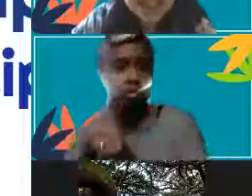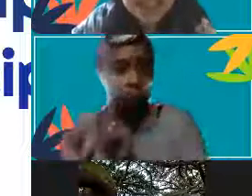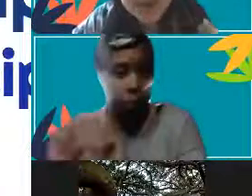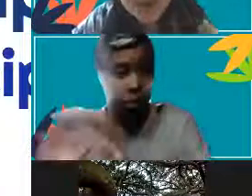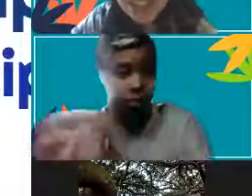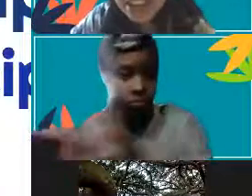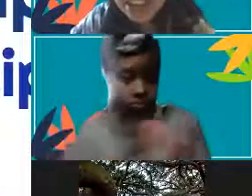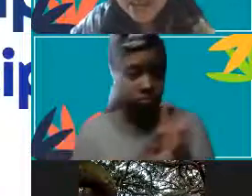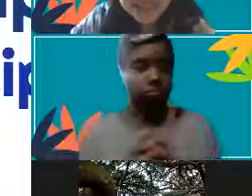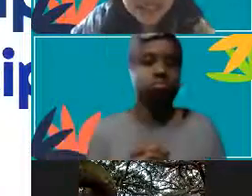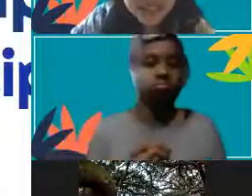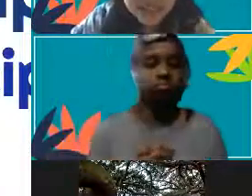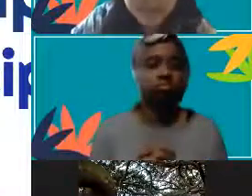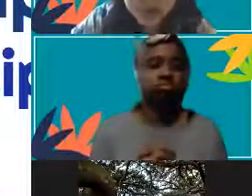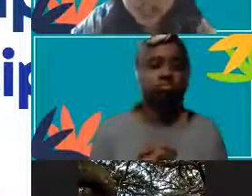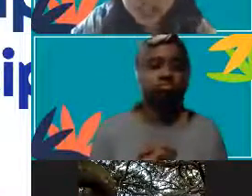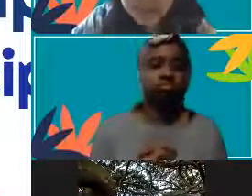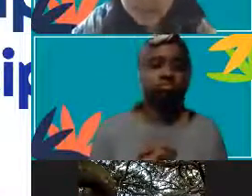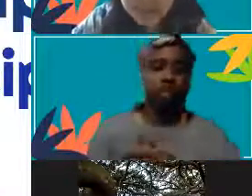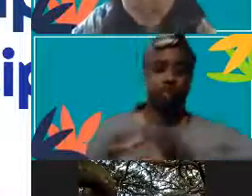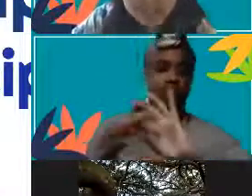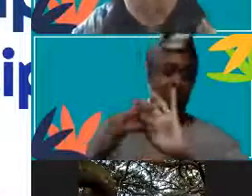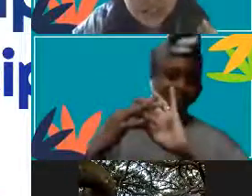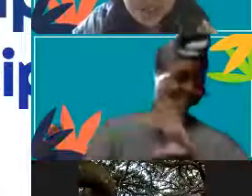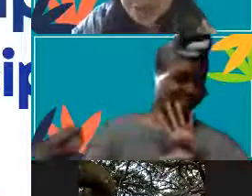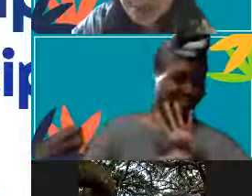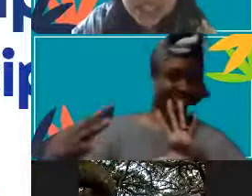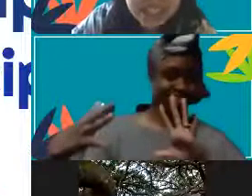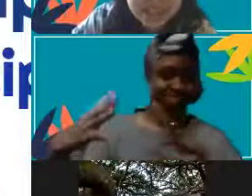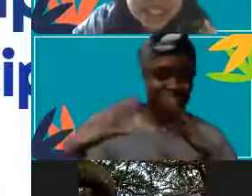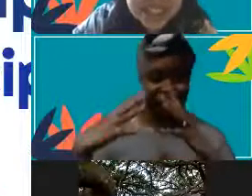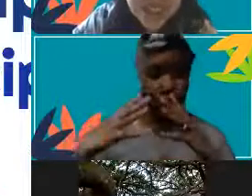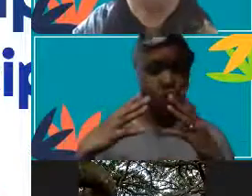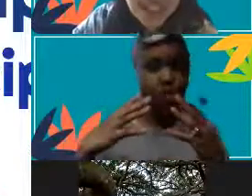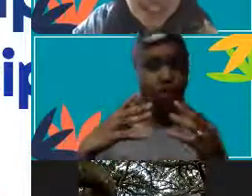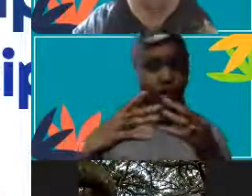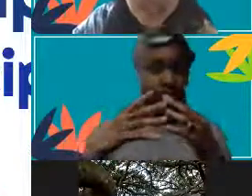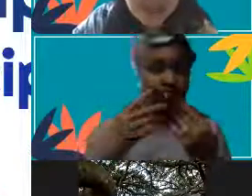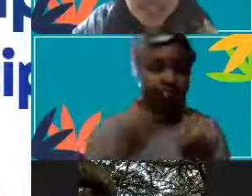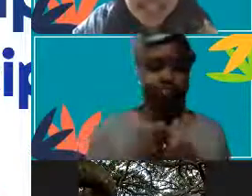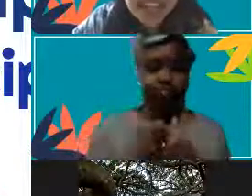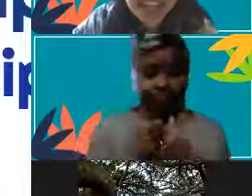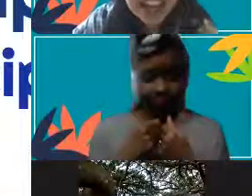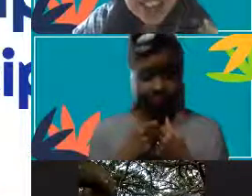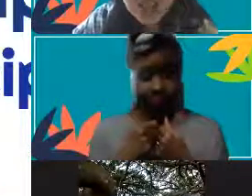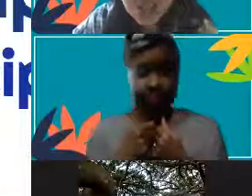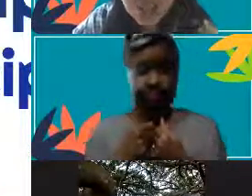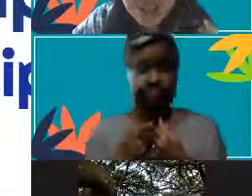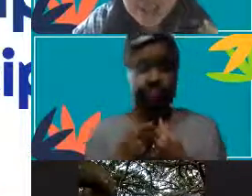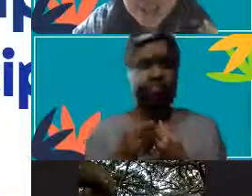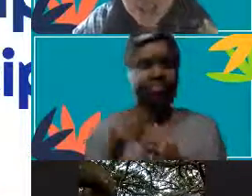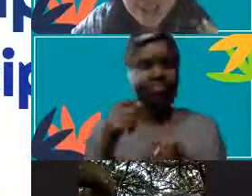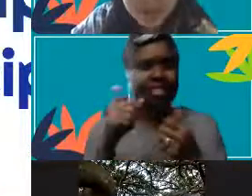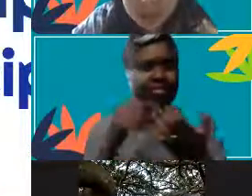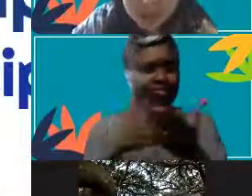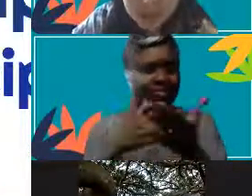This means completely divesting from the war industry, removing military bases and surveillance programs against social movements